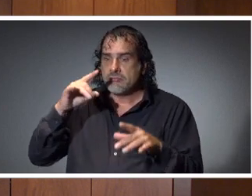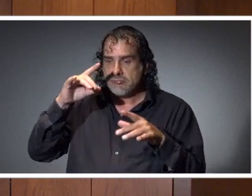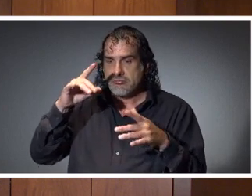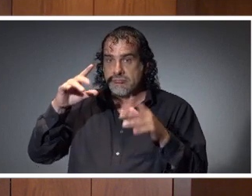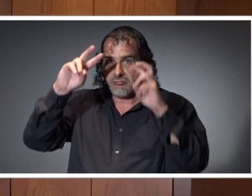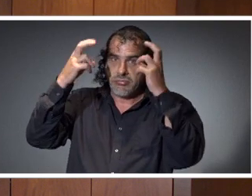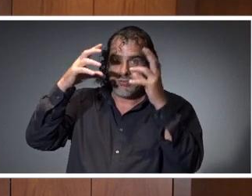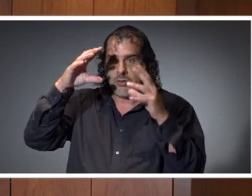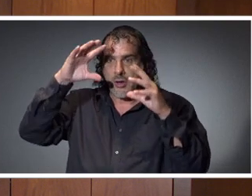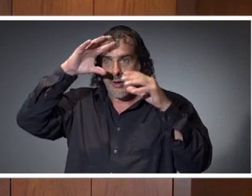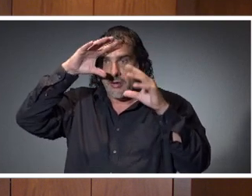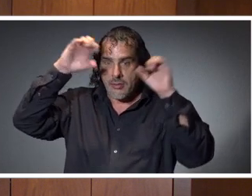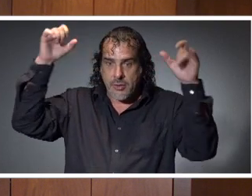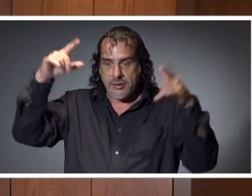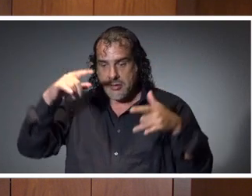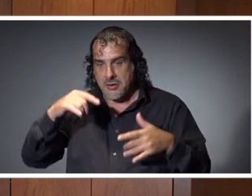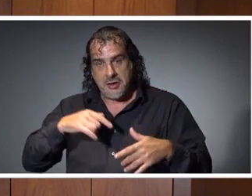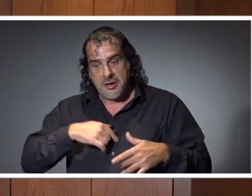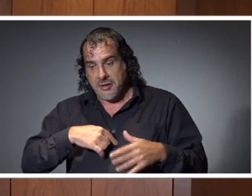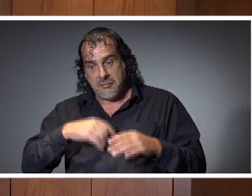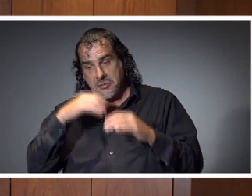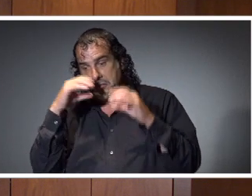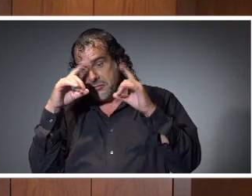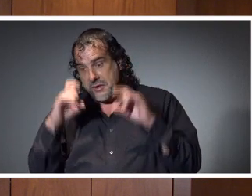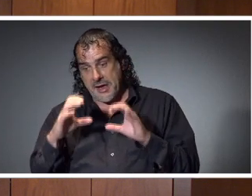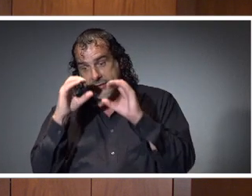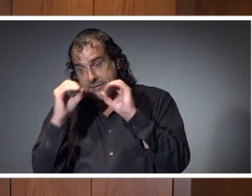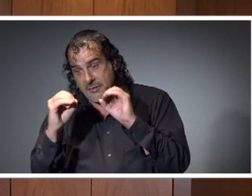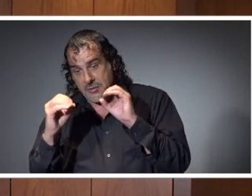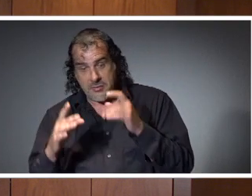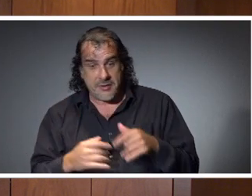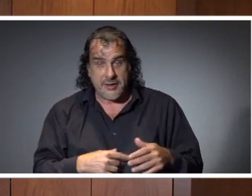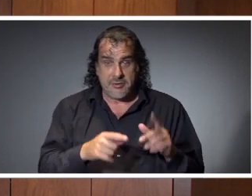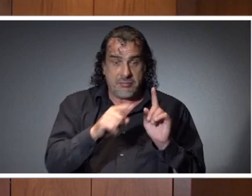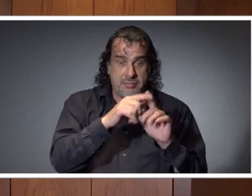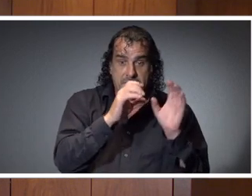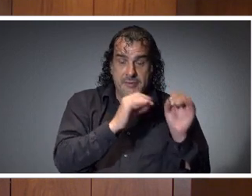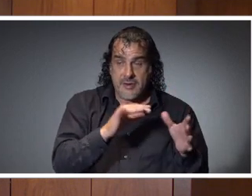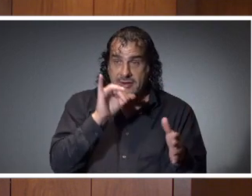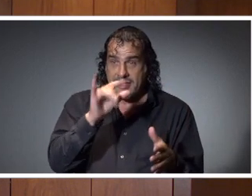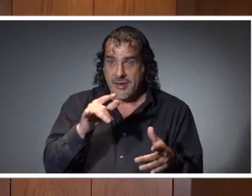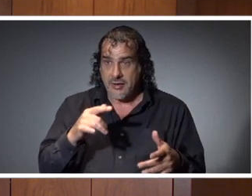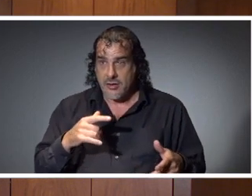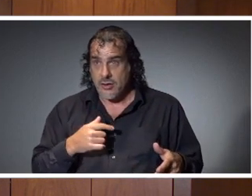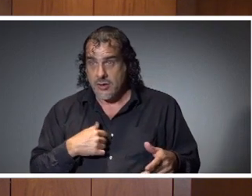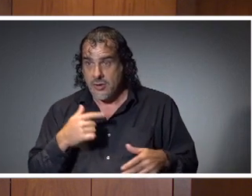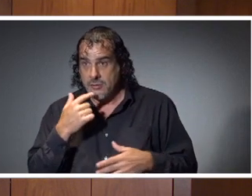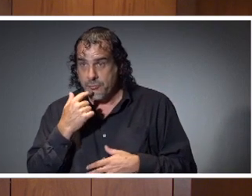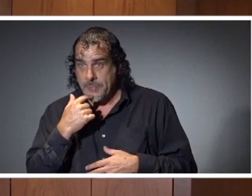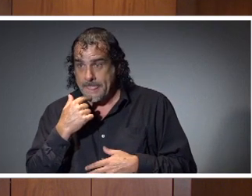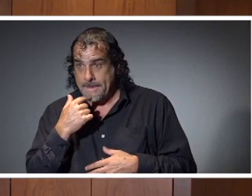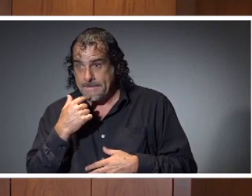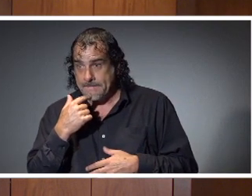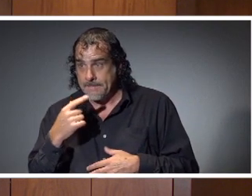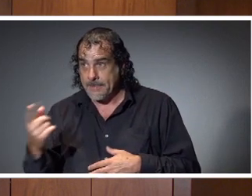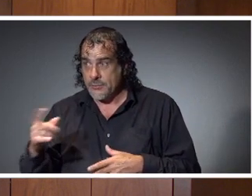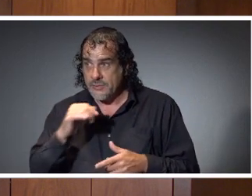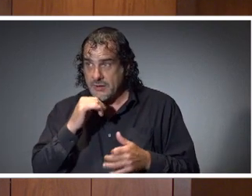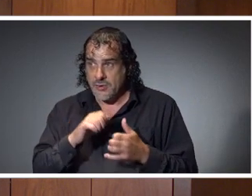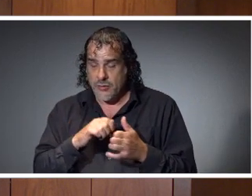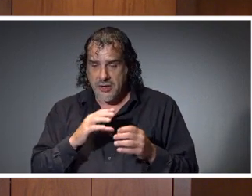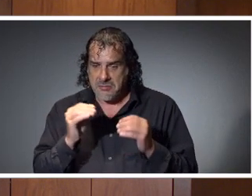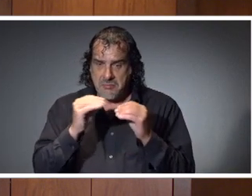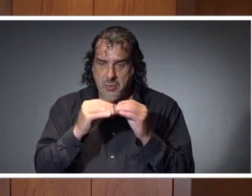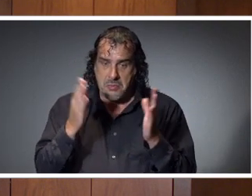that if you don't test people, you come back with you don't get new cases. Would it be more accurate to say you don't get more documented cases?